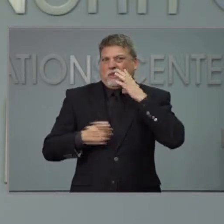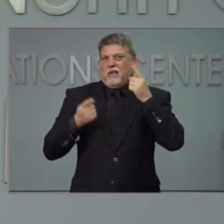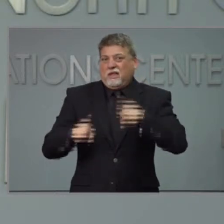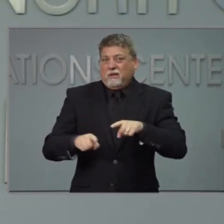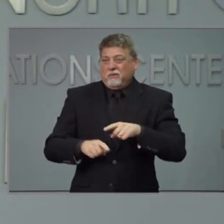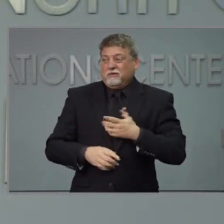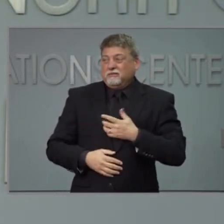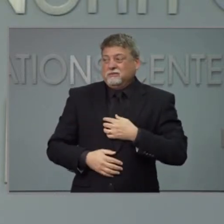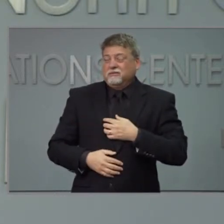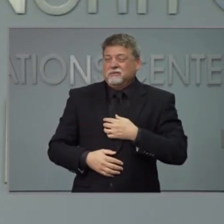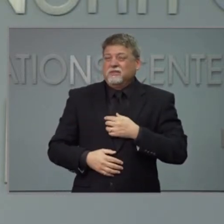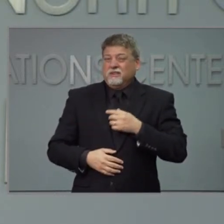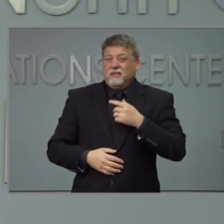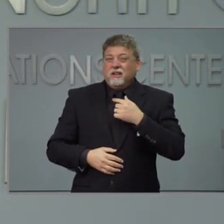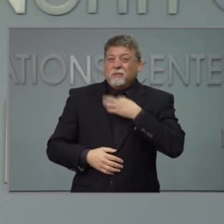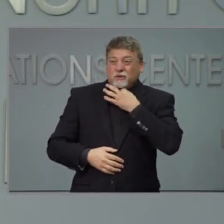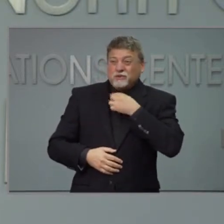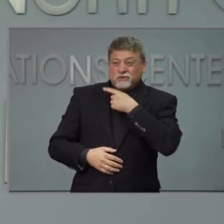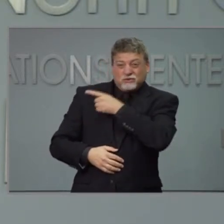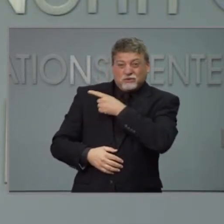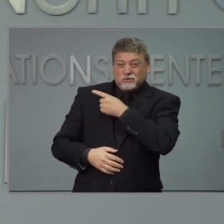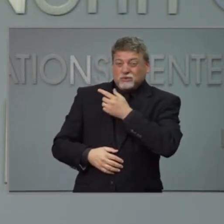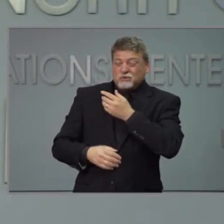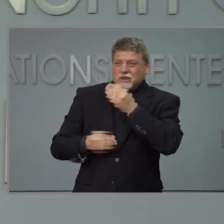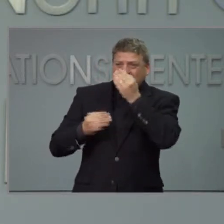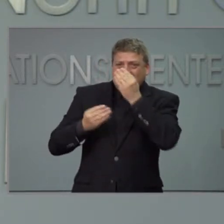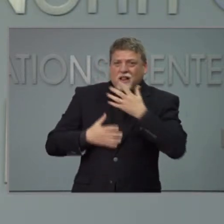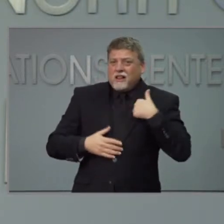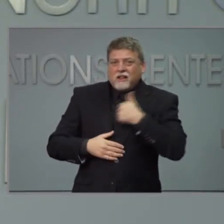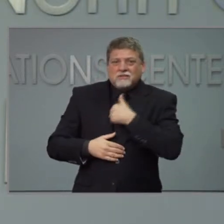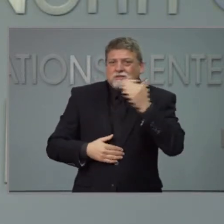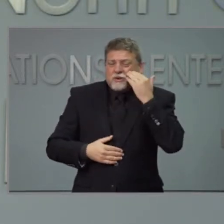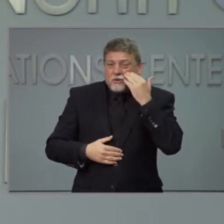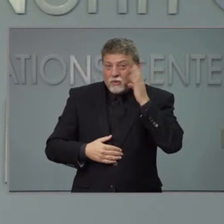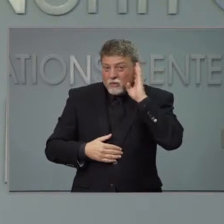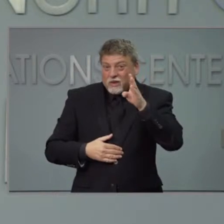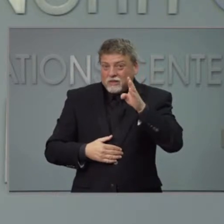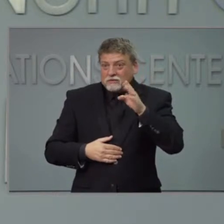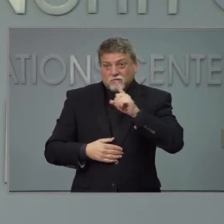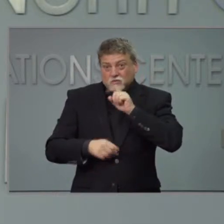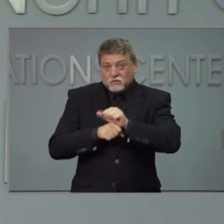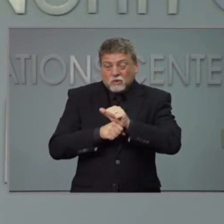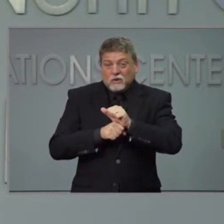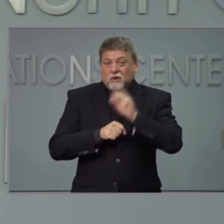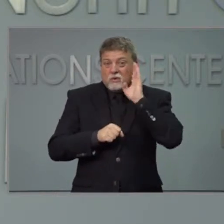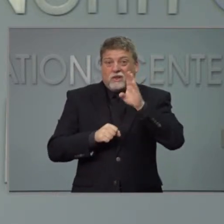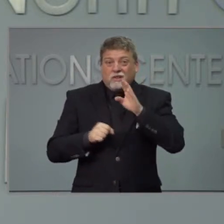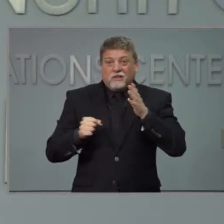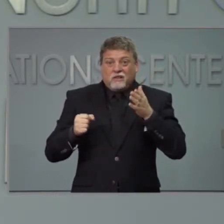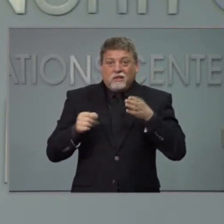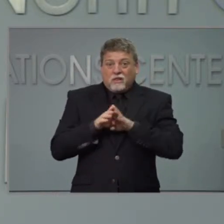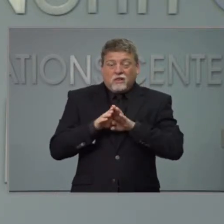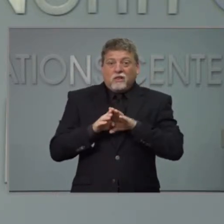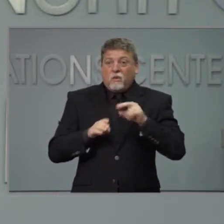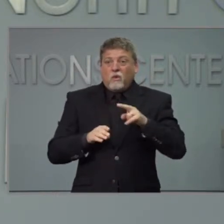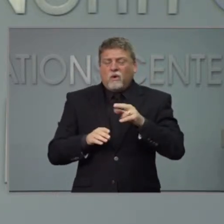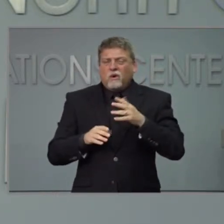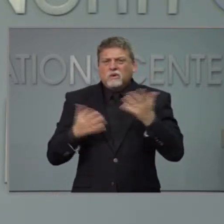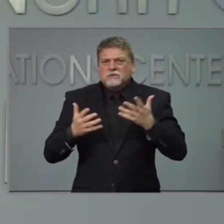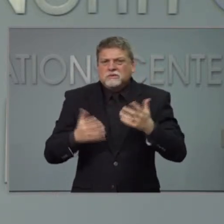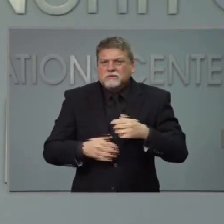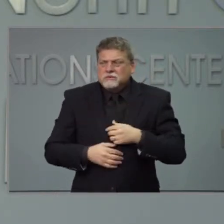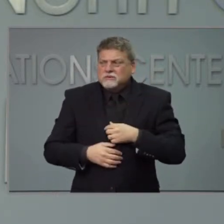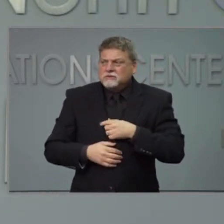potentially changing. Is there anything that you can say to assuage those fears or to potentially validate them? I'd